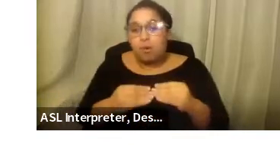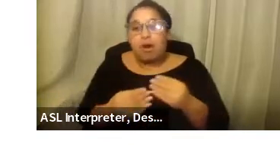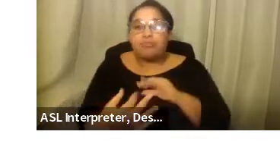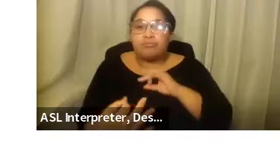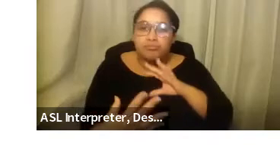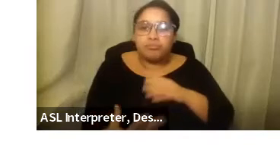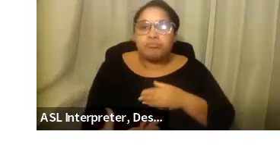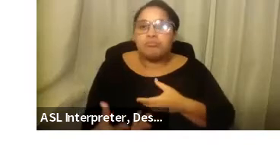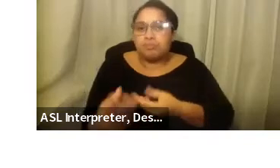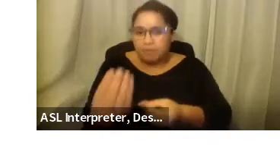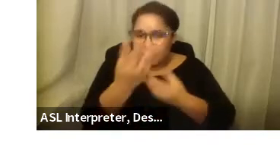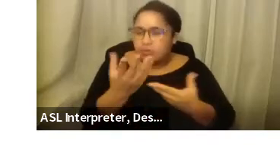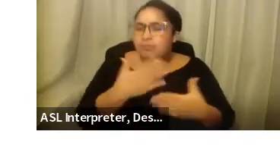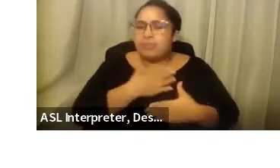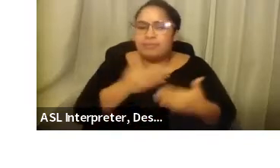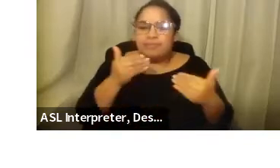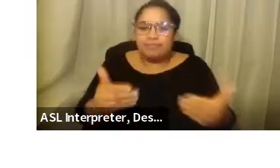go to